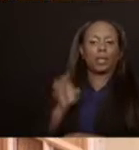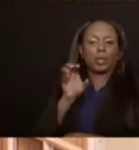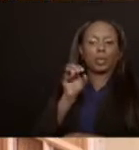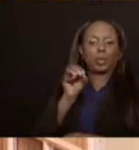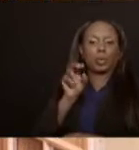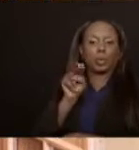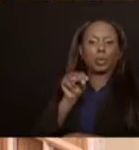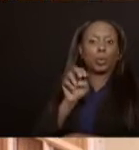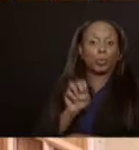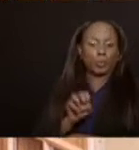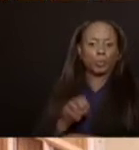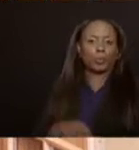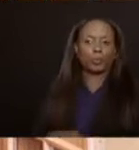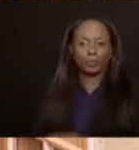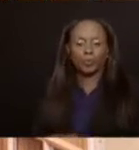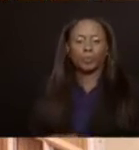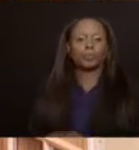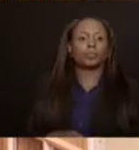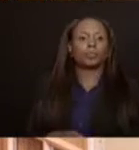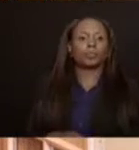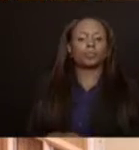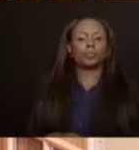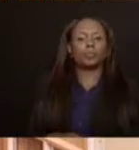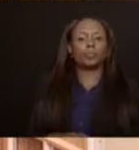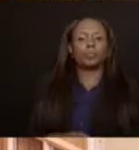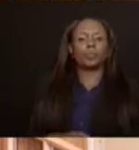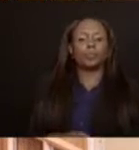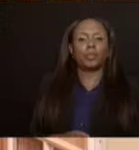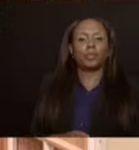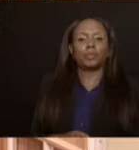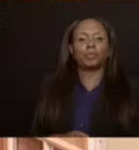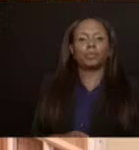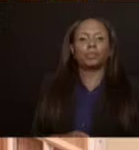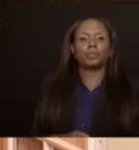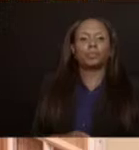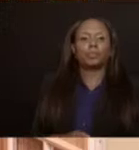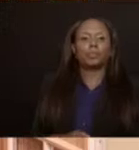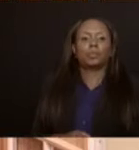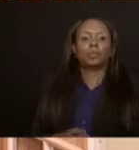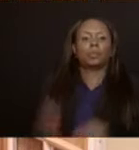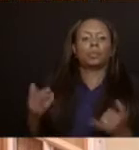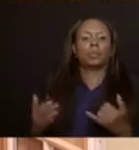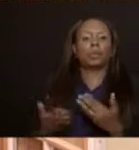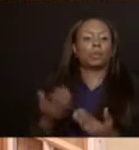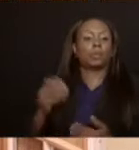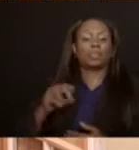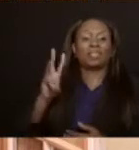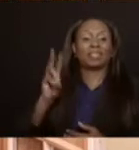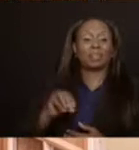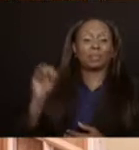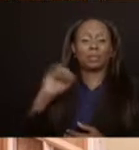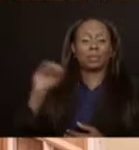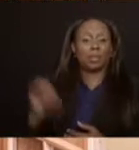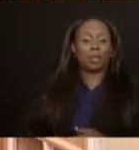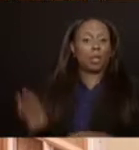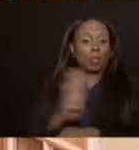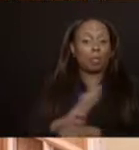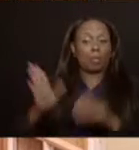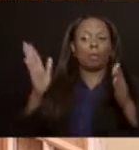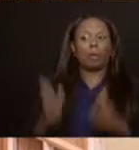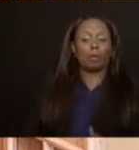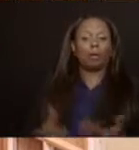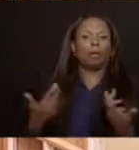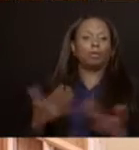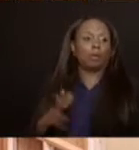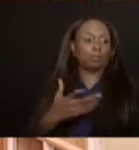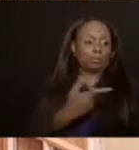is one that is born of us having had now almost 60% of eligible Barbadians in that